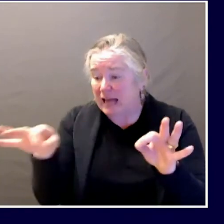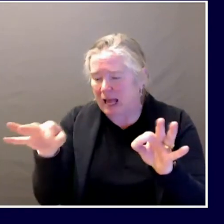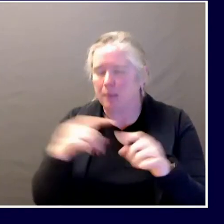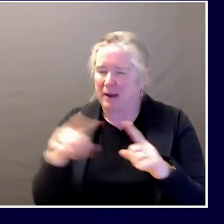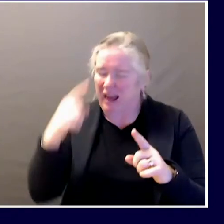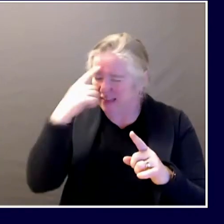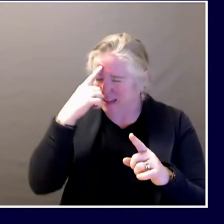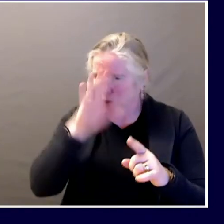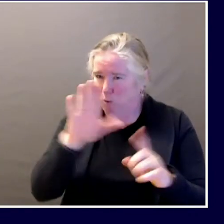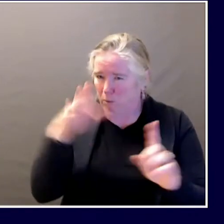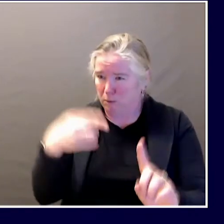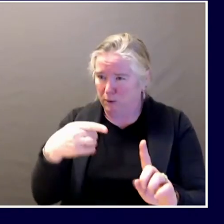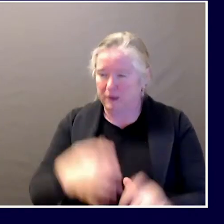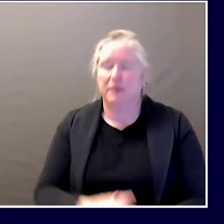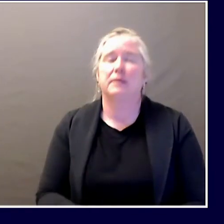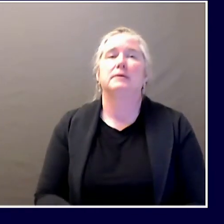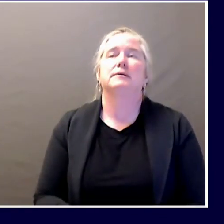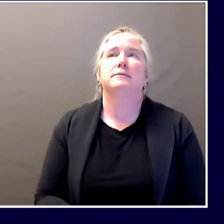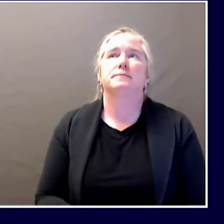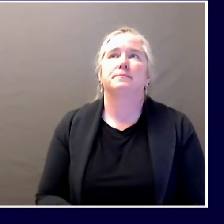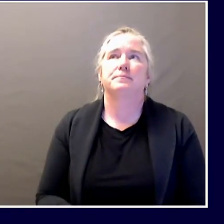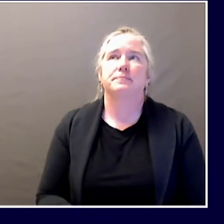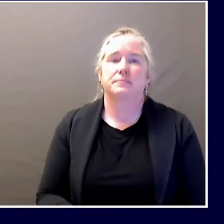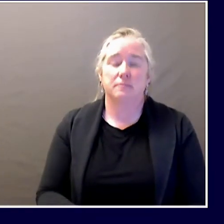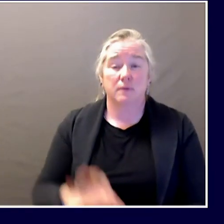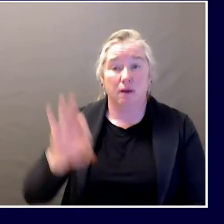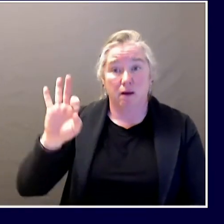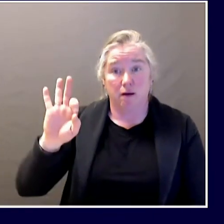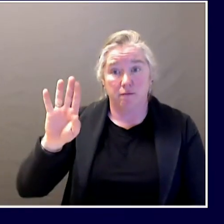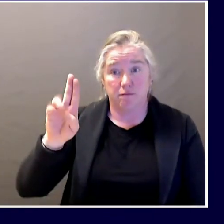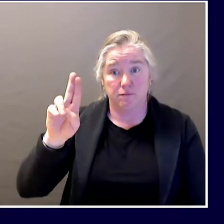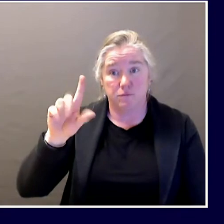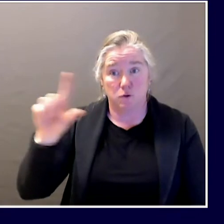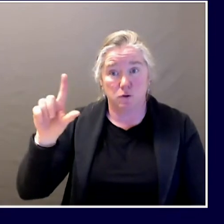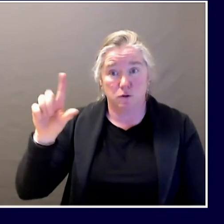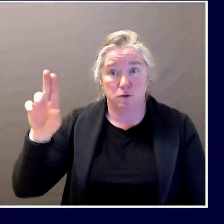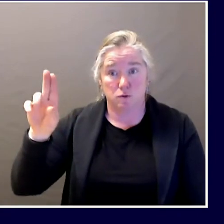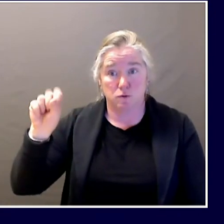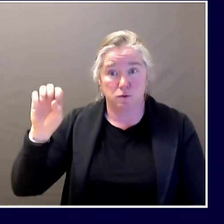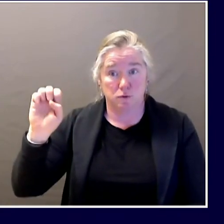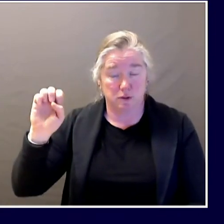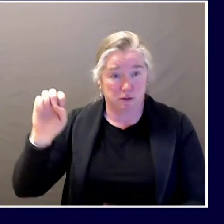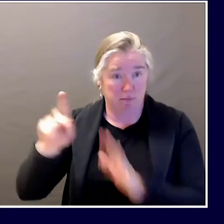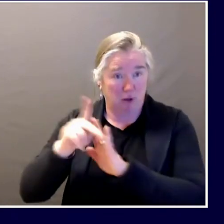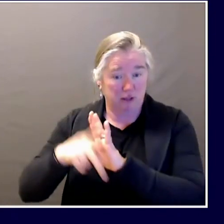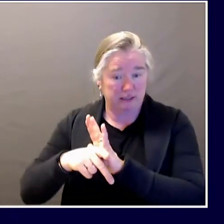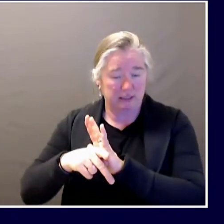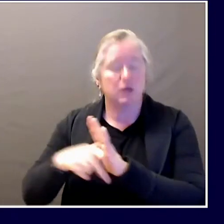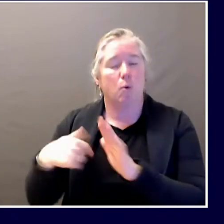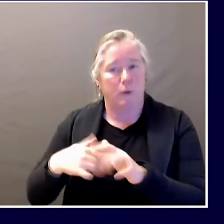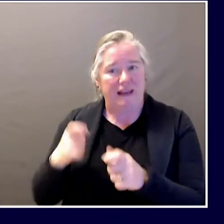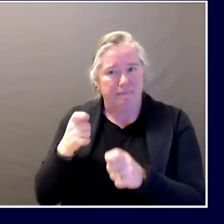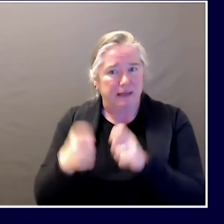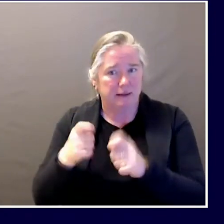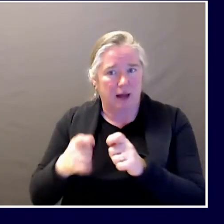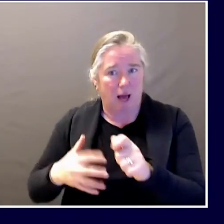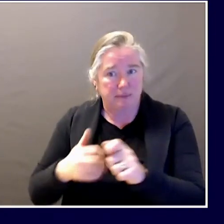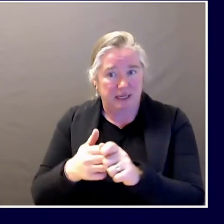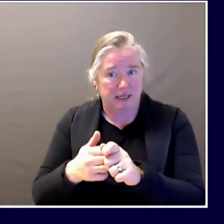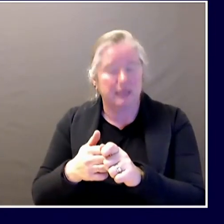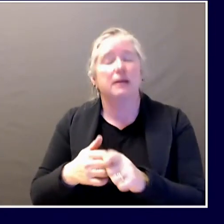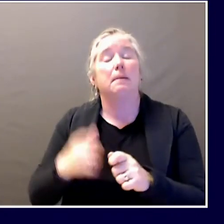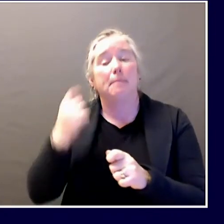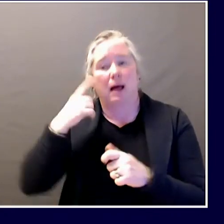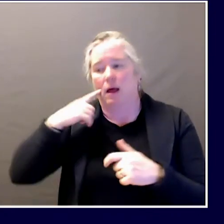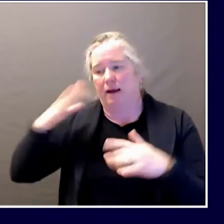Although we have continued to make updates to that full use policy, it is not related to the inclusion of teachers among those